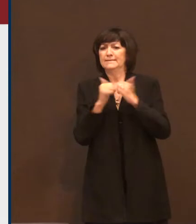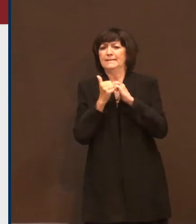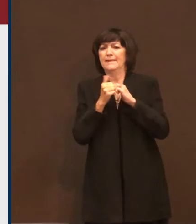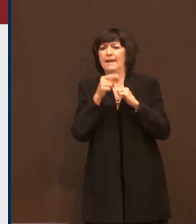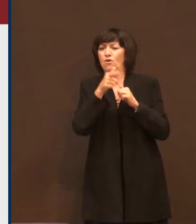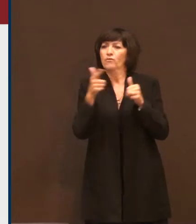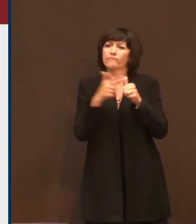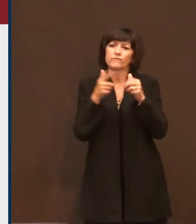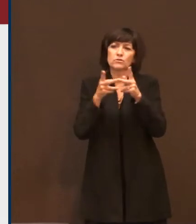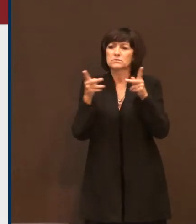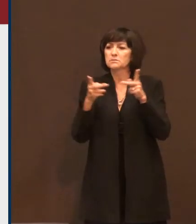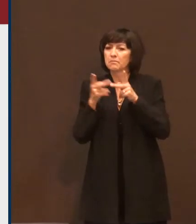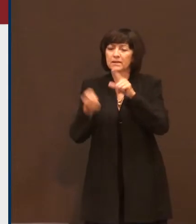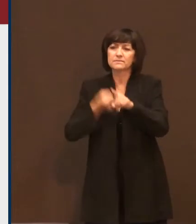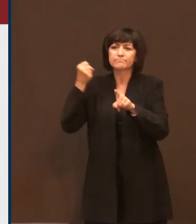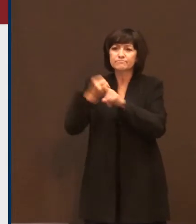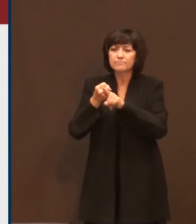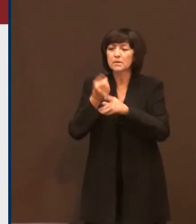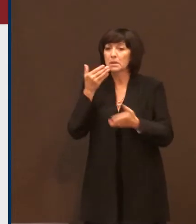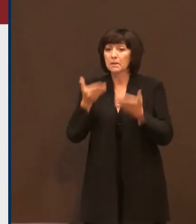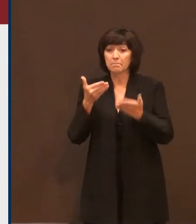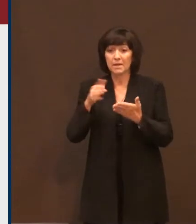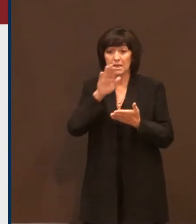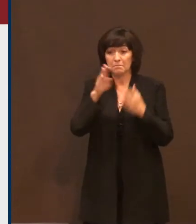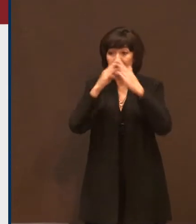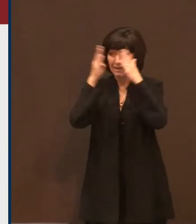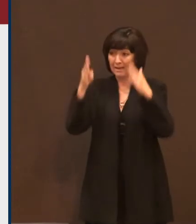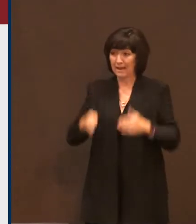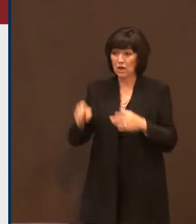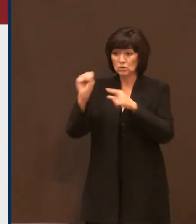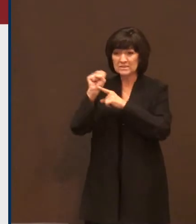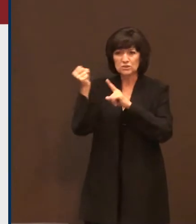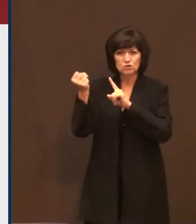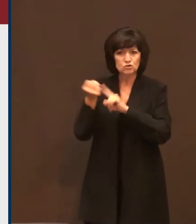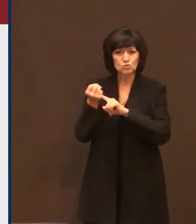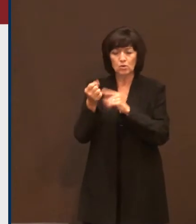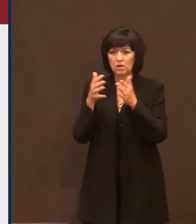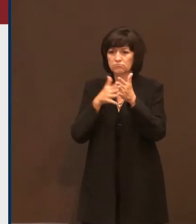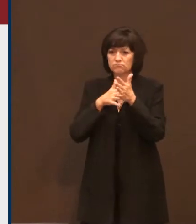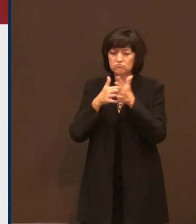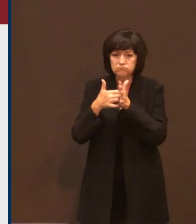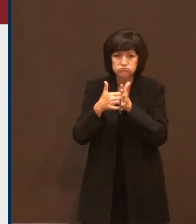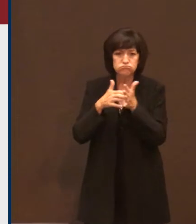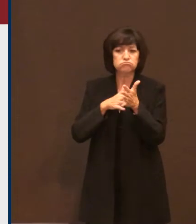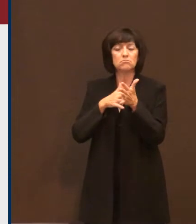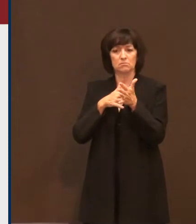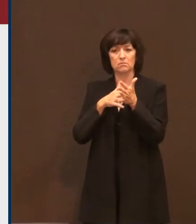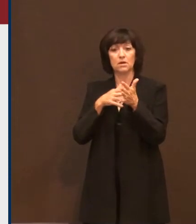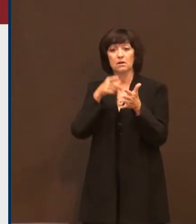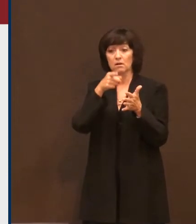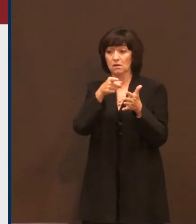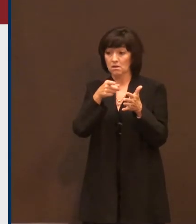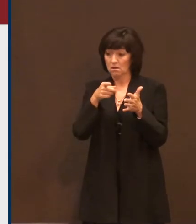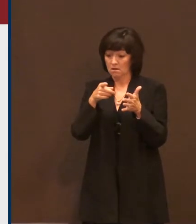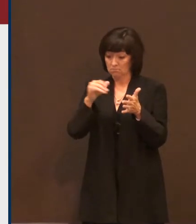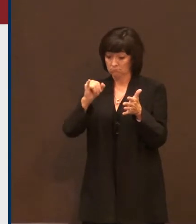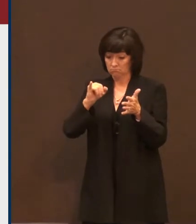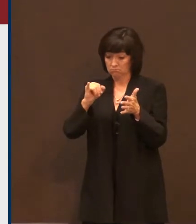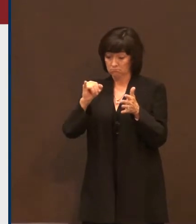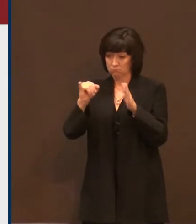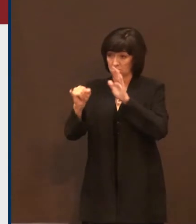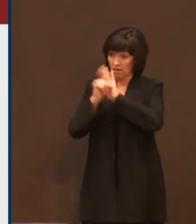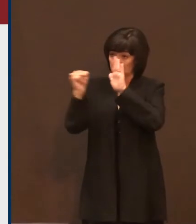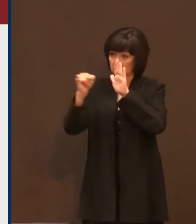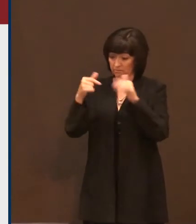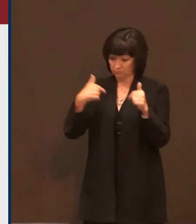So whether it's housing instability or jobs or other economic impacts, in addition to